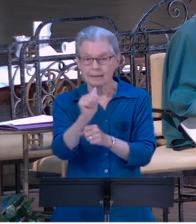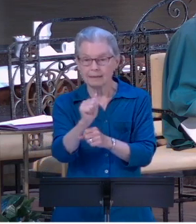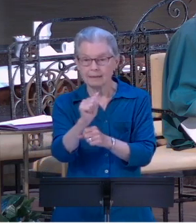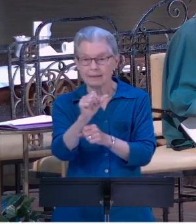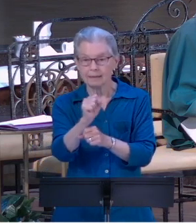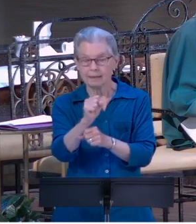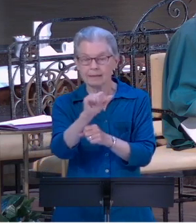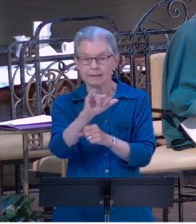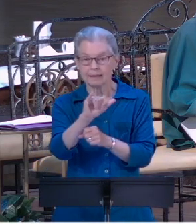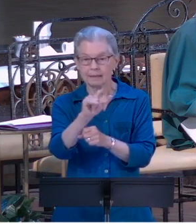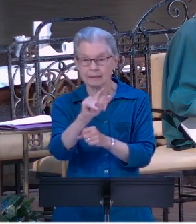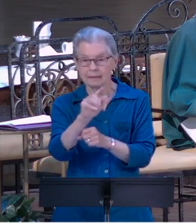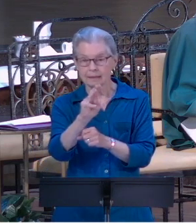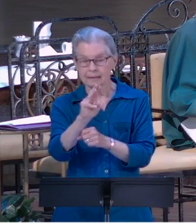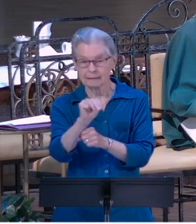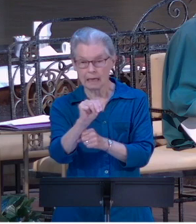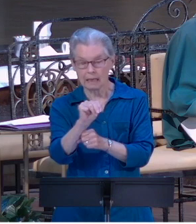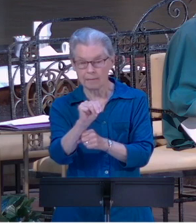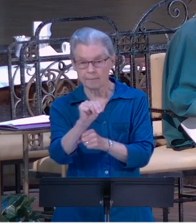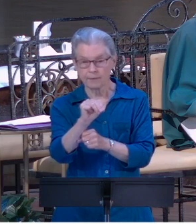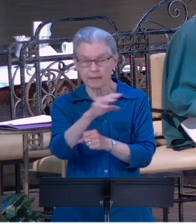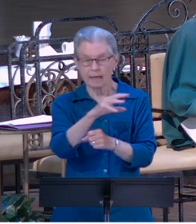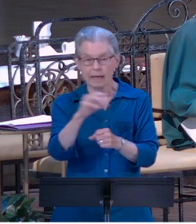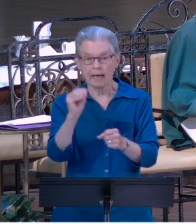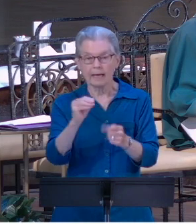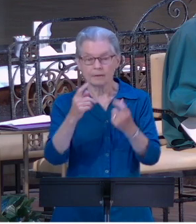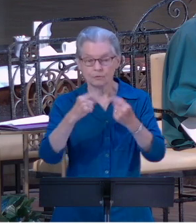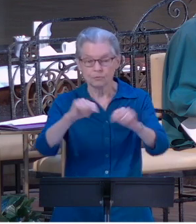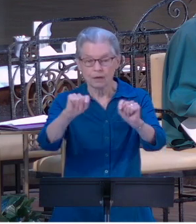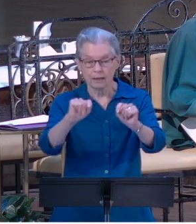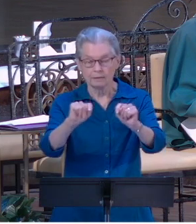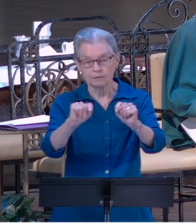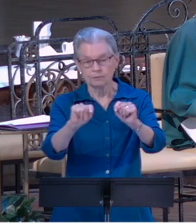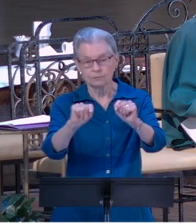work in the U.S. to help feed their starving families.